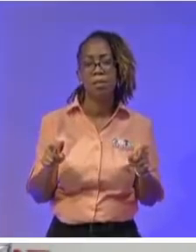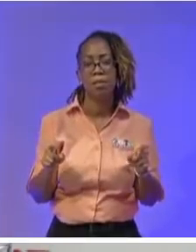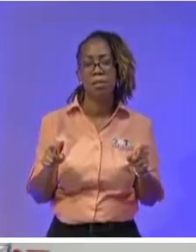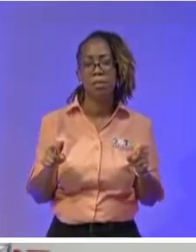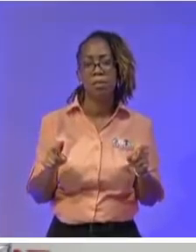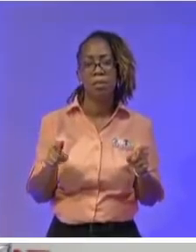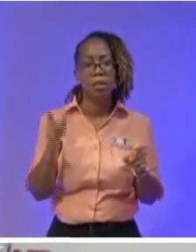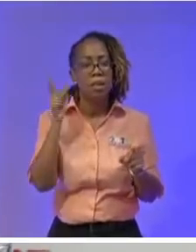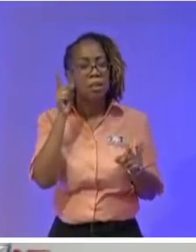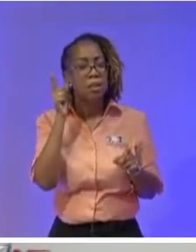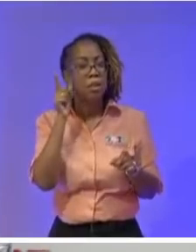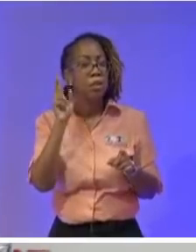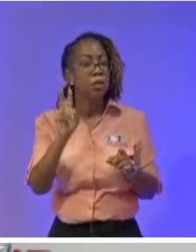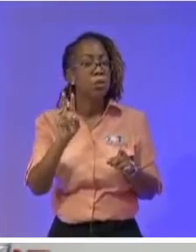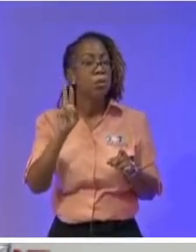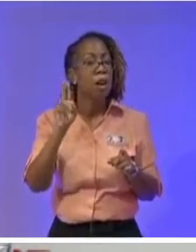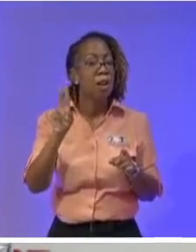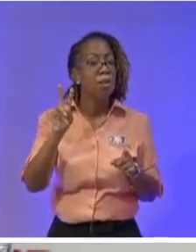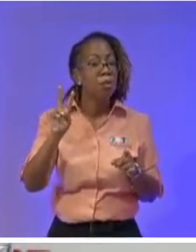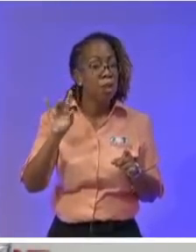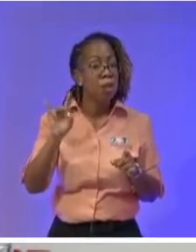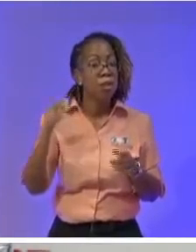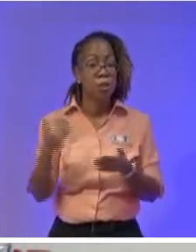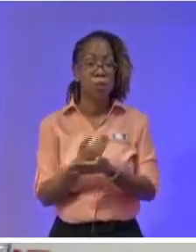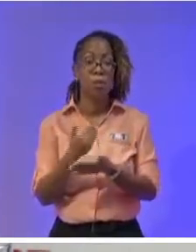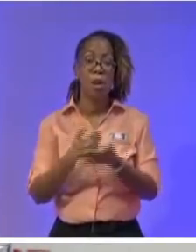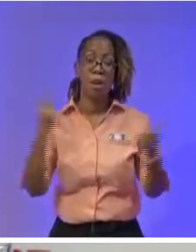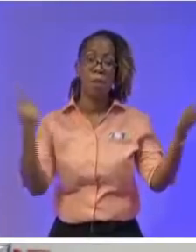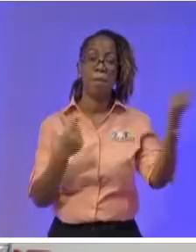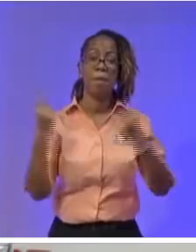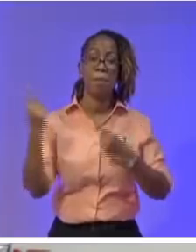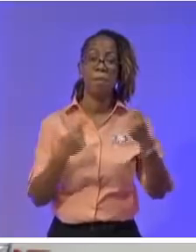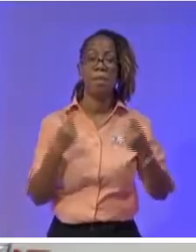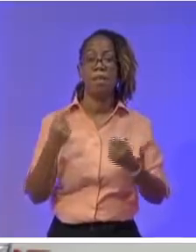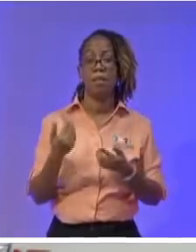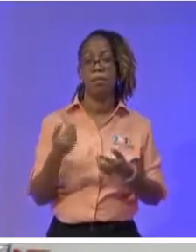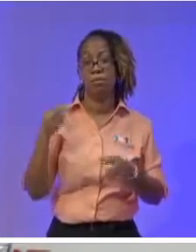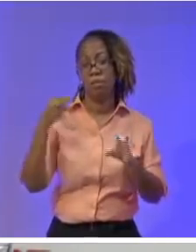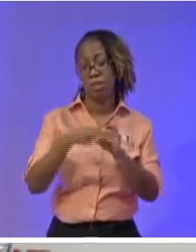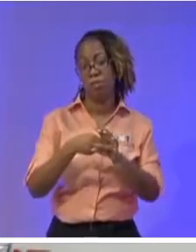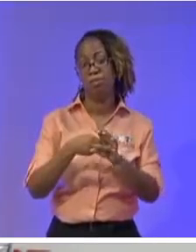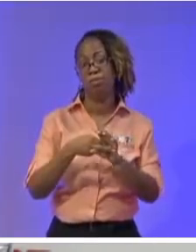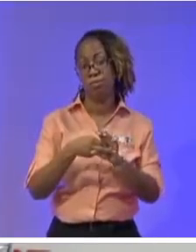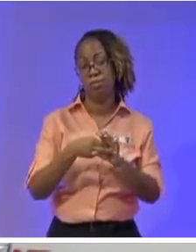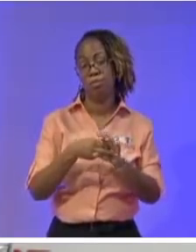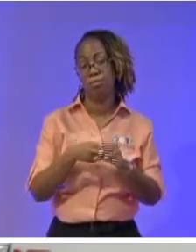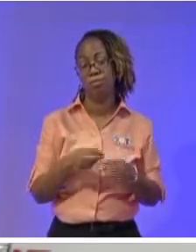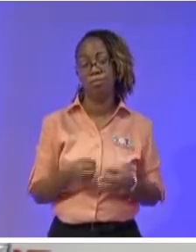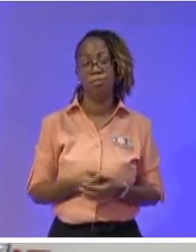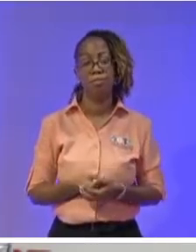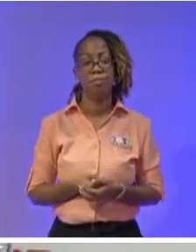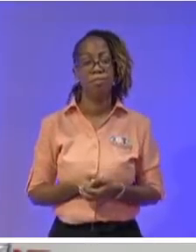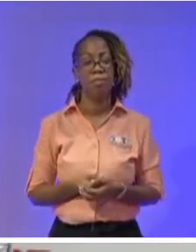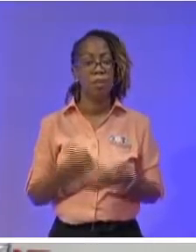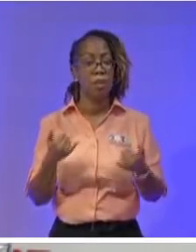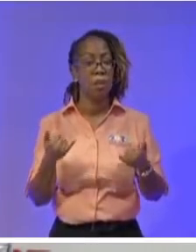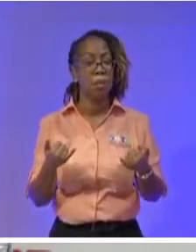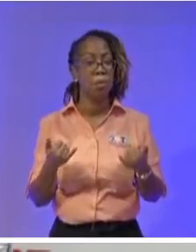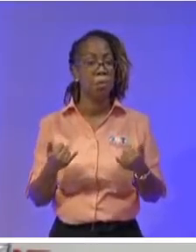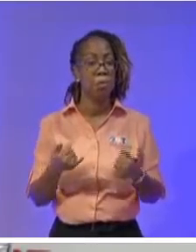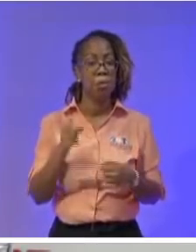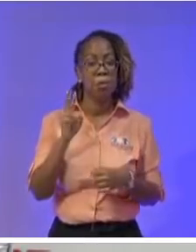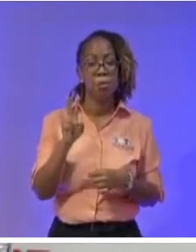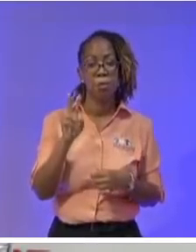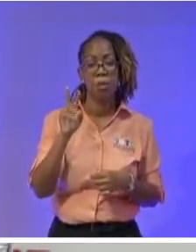284 new nurses were hired, giving you a net increase of 225.